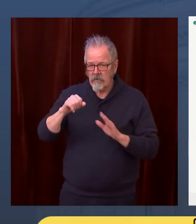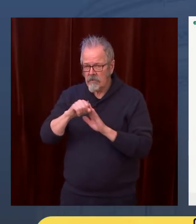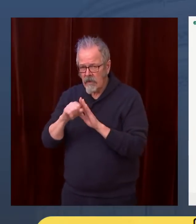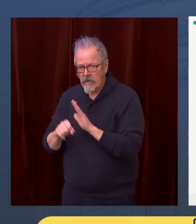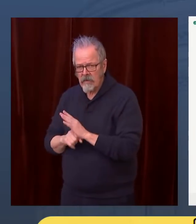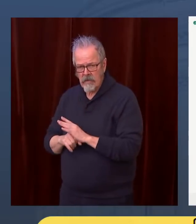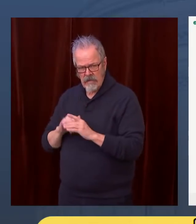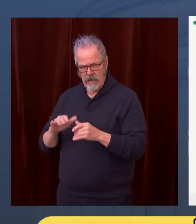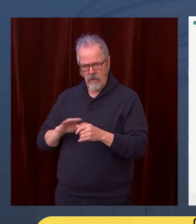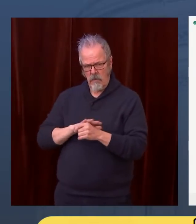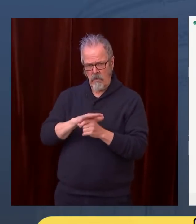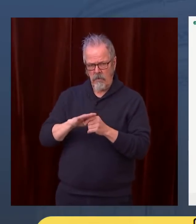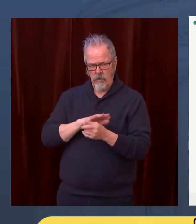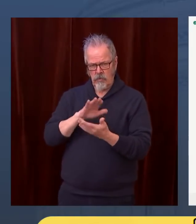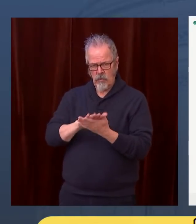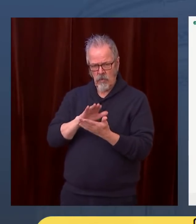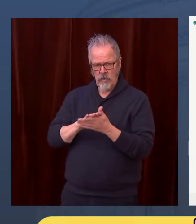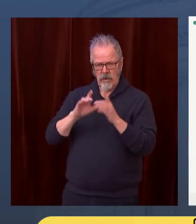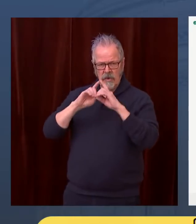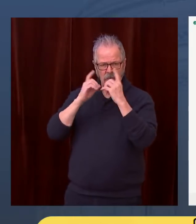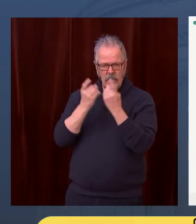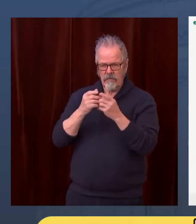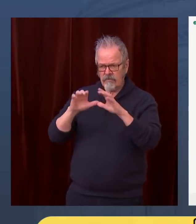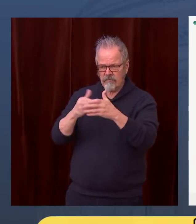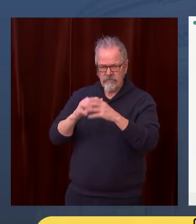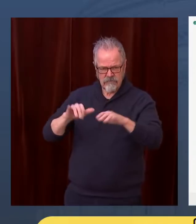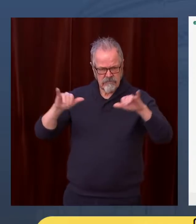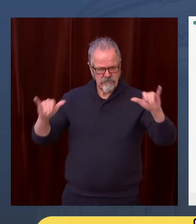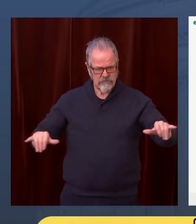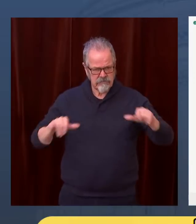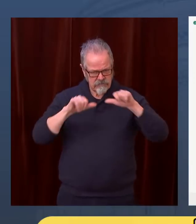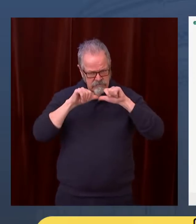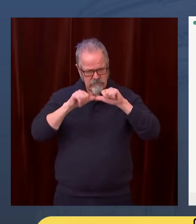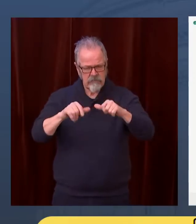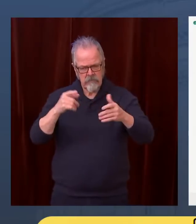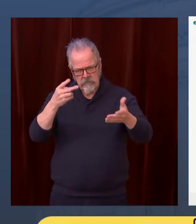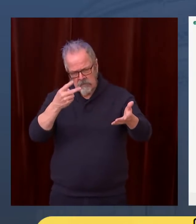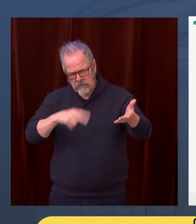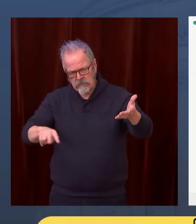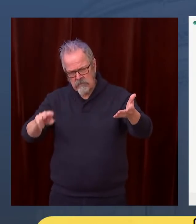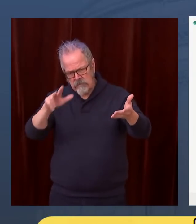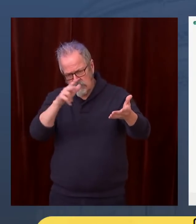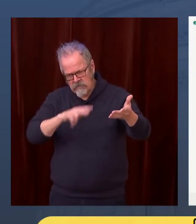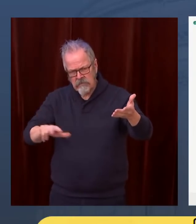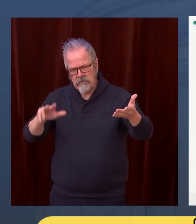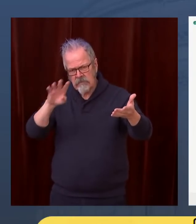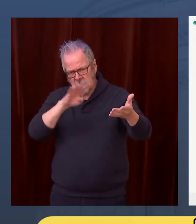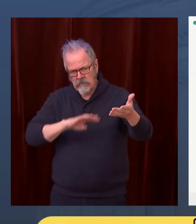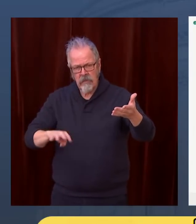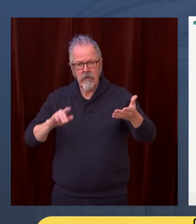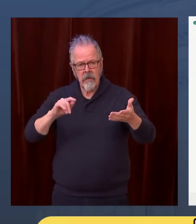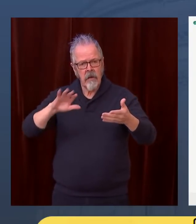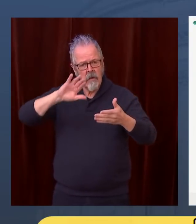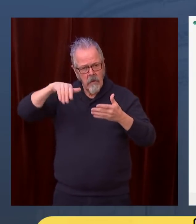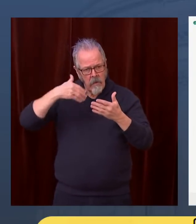need to continue to work with us for the next 3 or 4 weeks here, so we all move together. Getting out ahead of this with